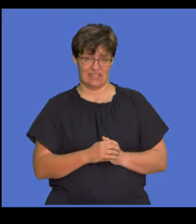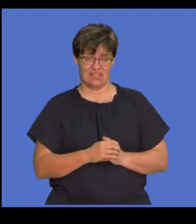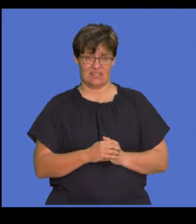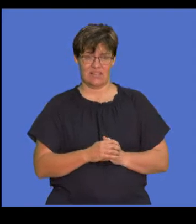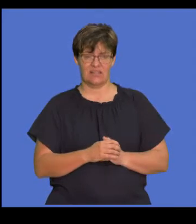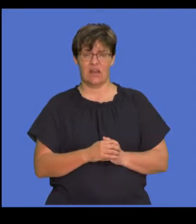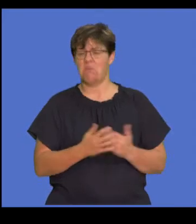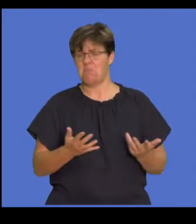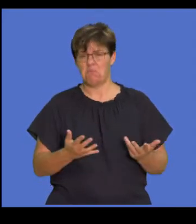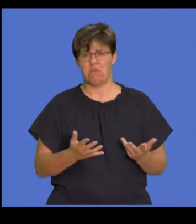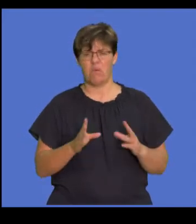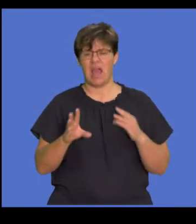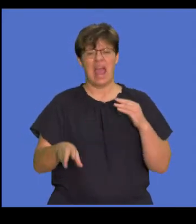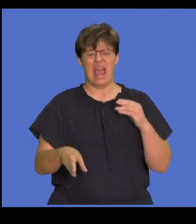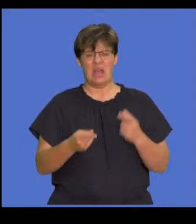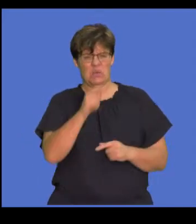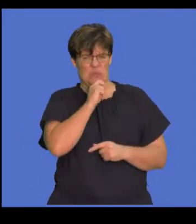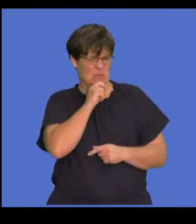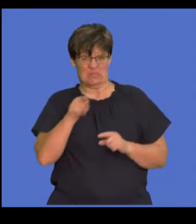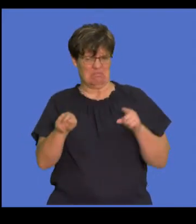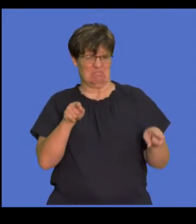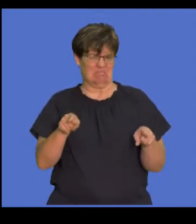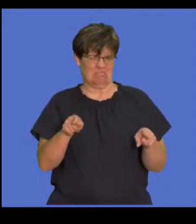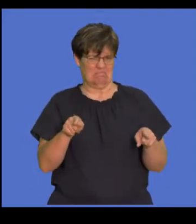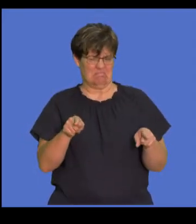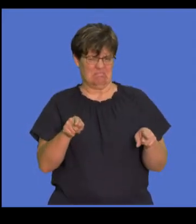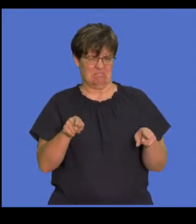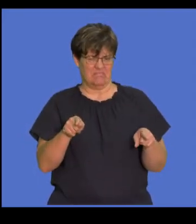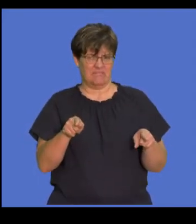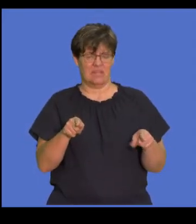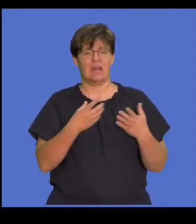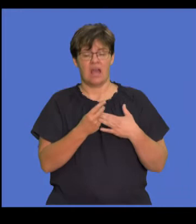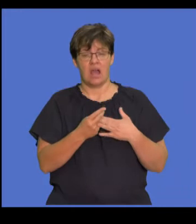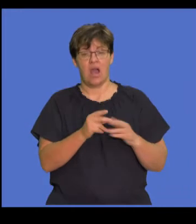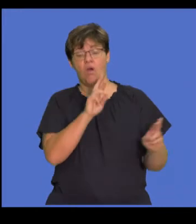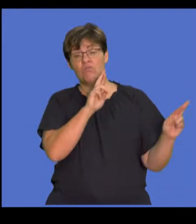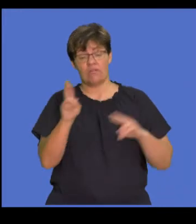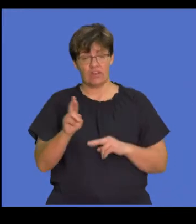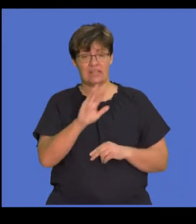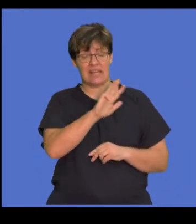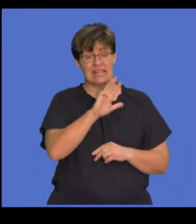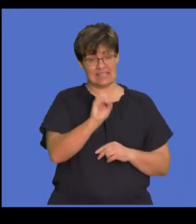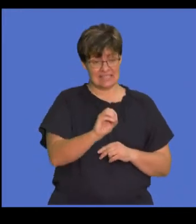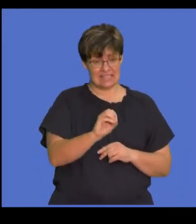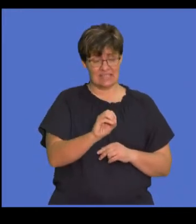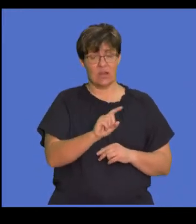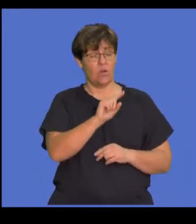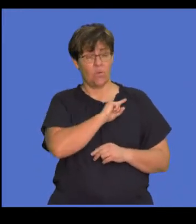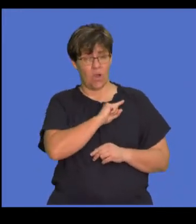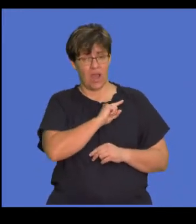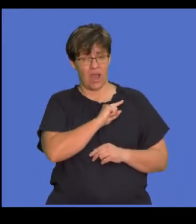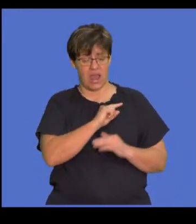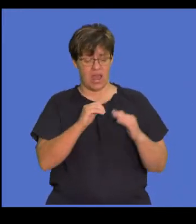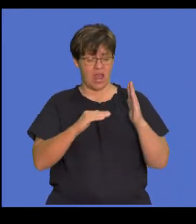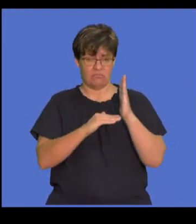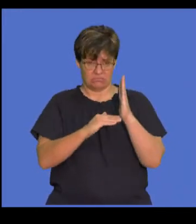we're not really going to be using them that much. The reference to a 90 is because every